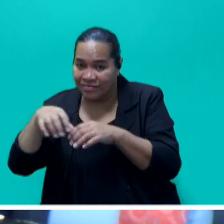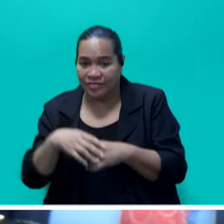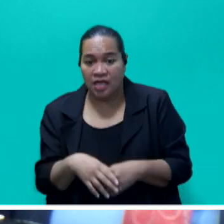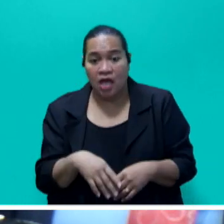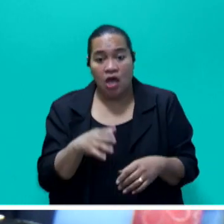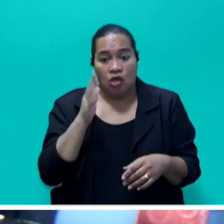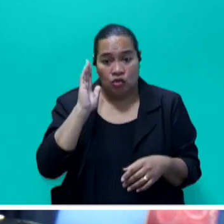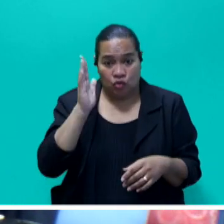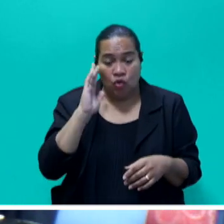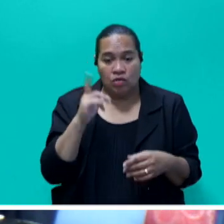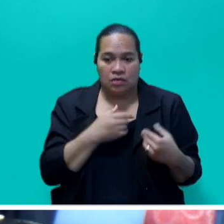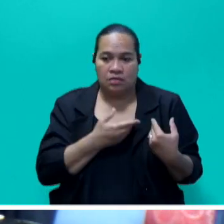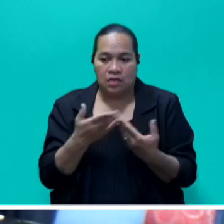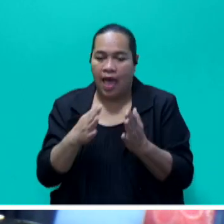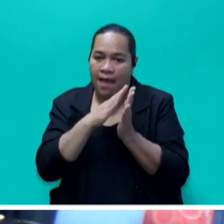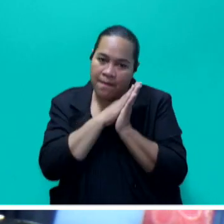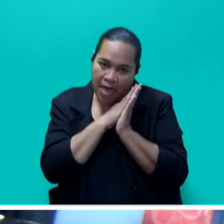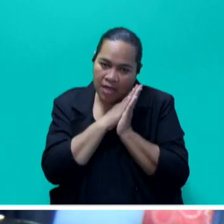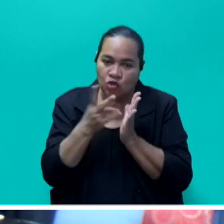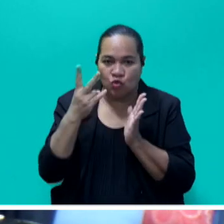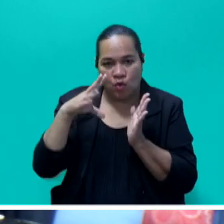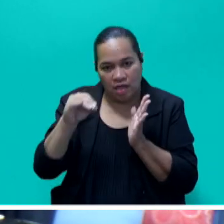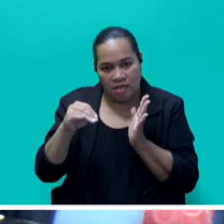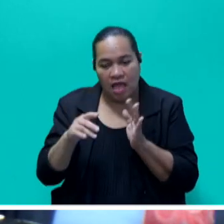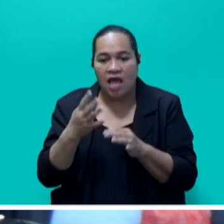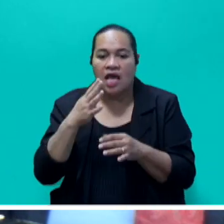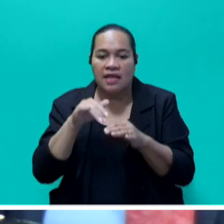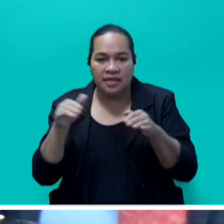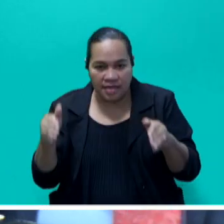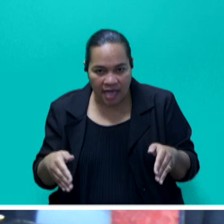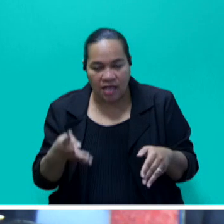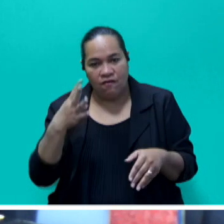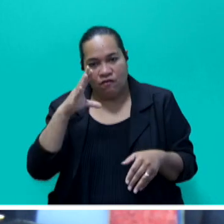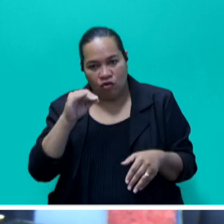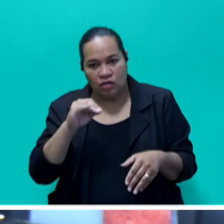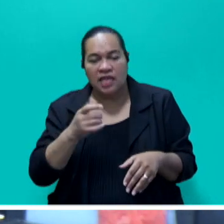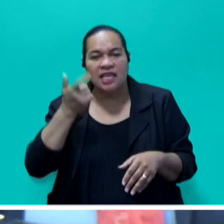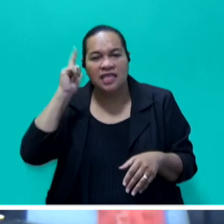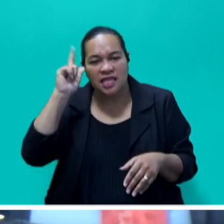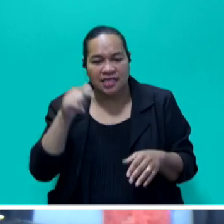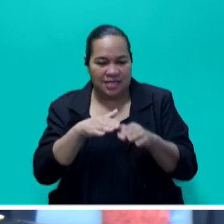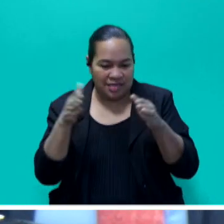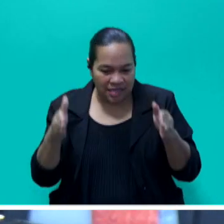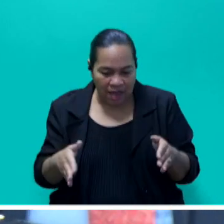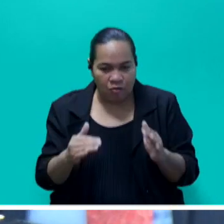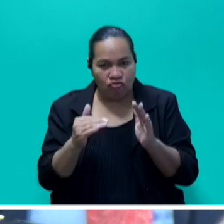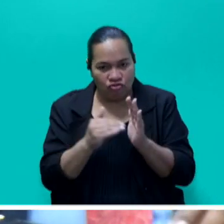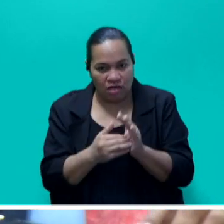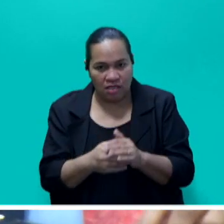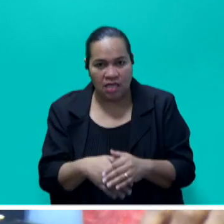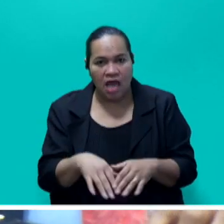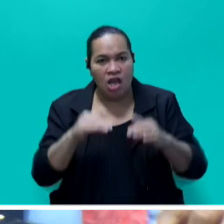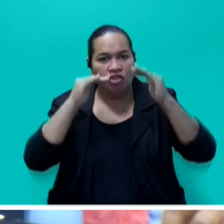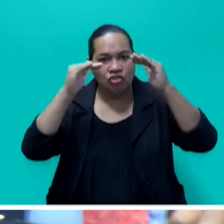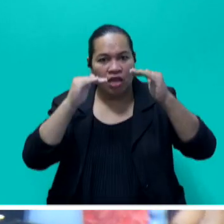20 bunk beds with mattresses, 40 desks and chairs, teacher's table and chairs, 8 bookshelves,